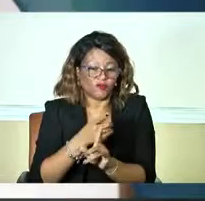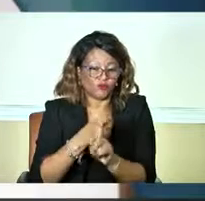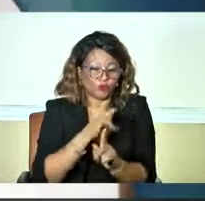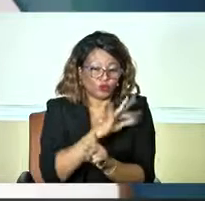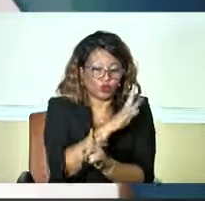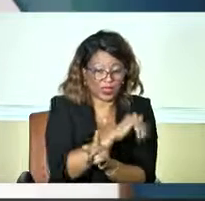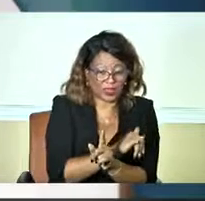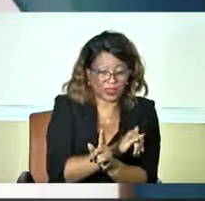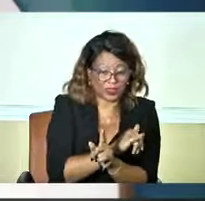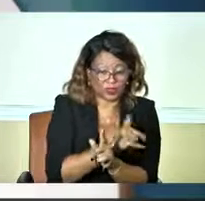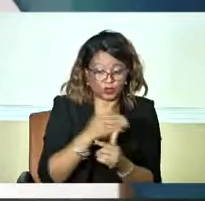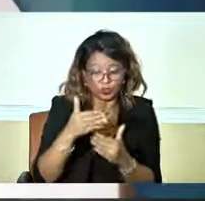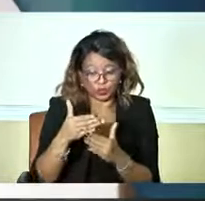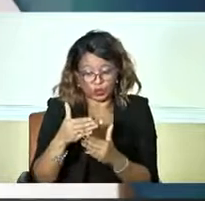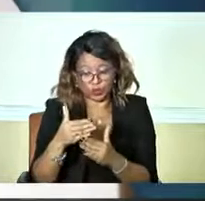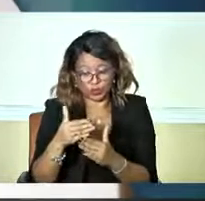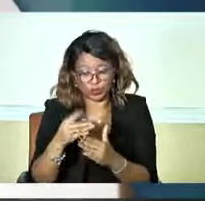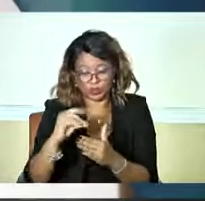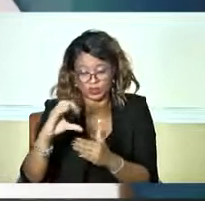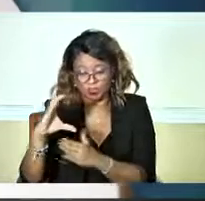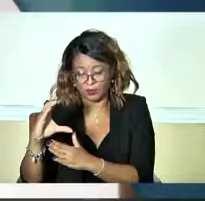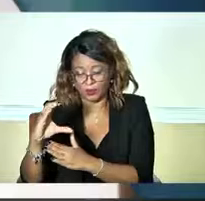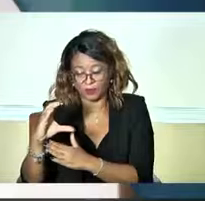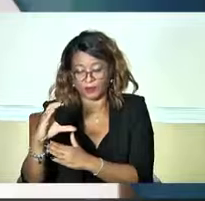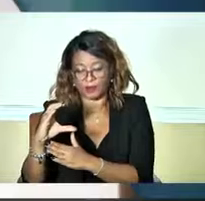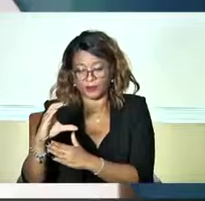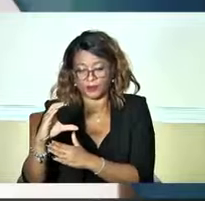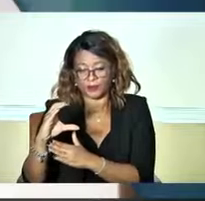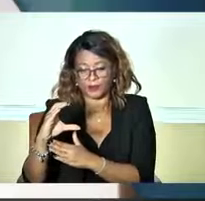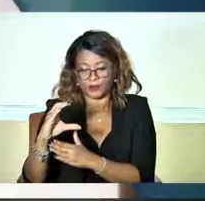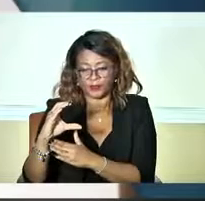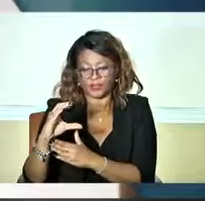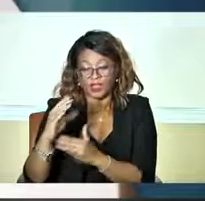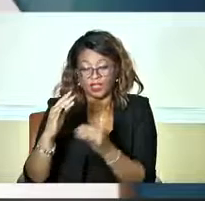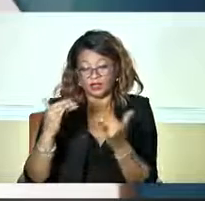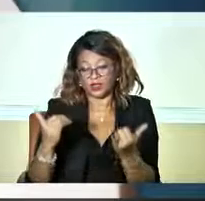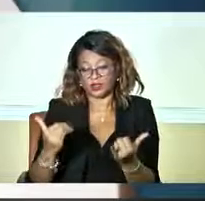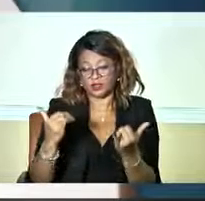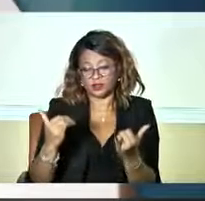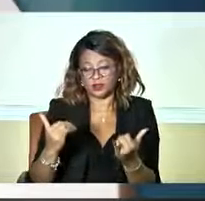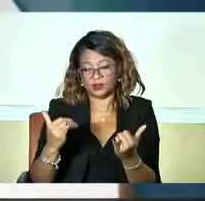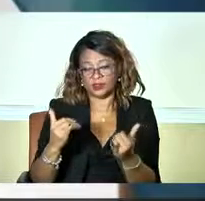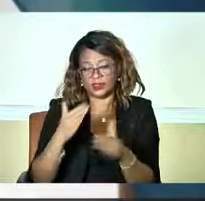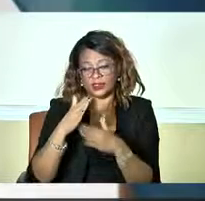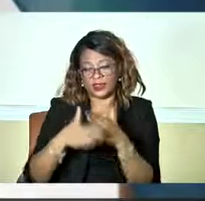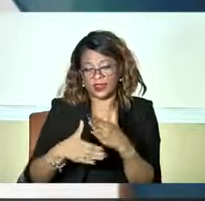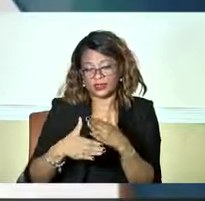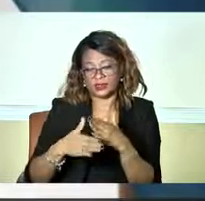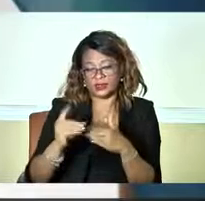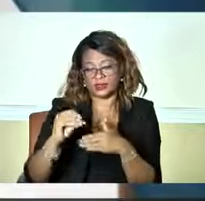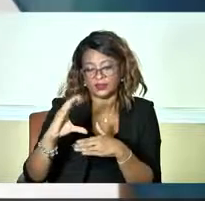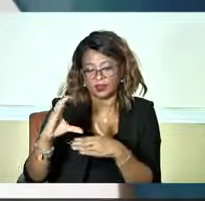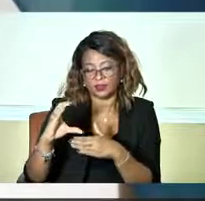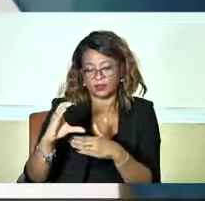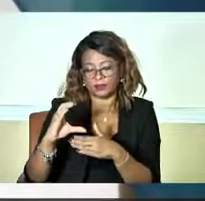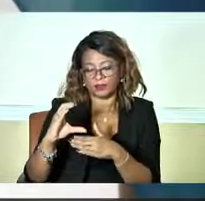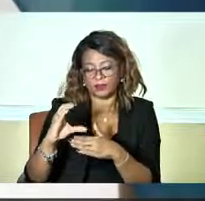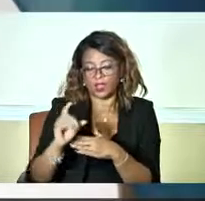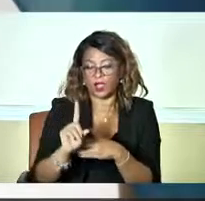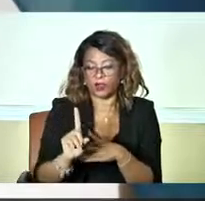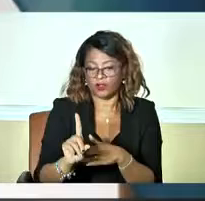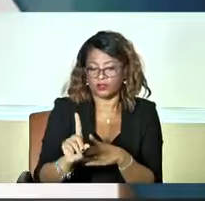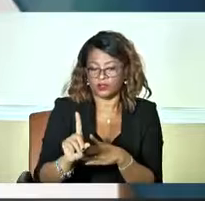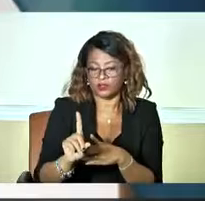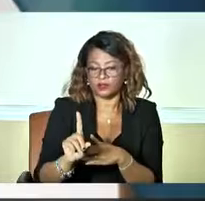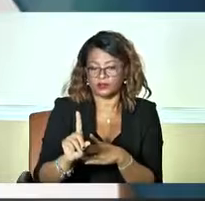July to December. At present, it ends in December. However, it